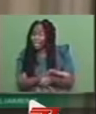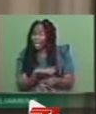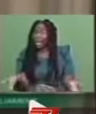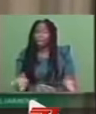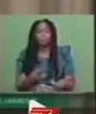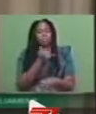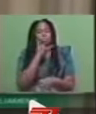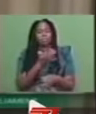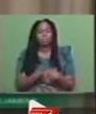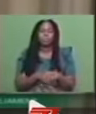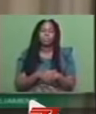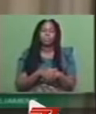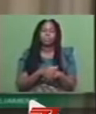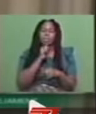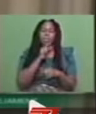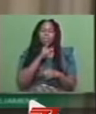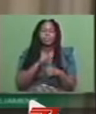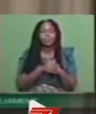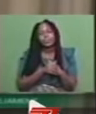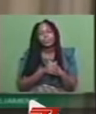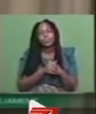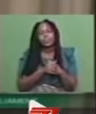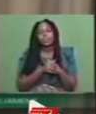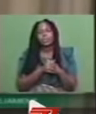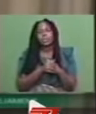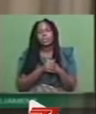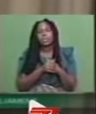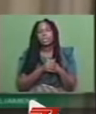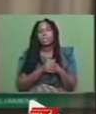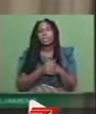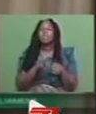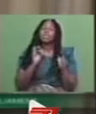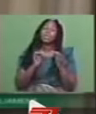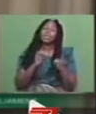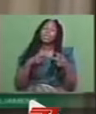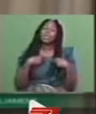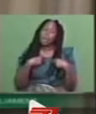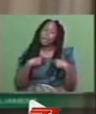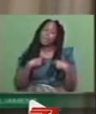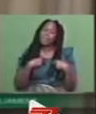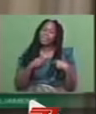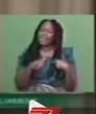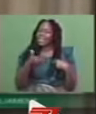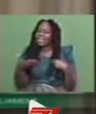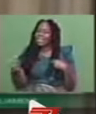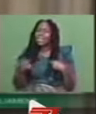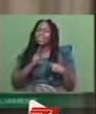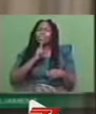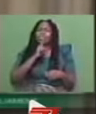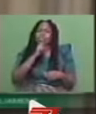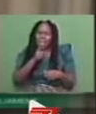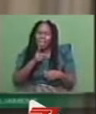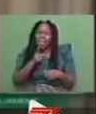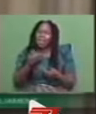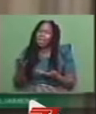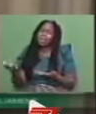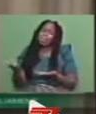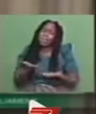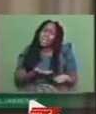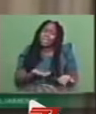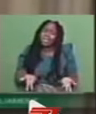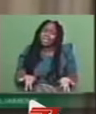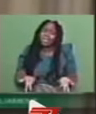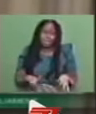source that we can give credibility to, bring it. Then we'll believe you. We'll just come and pull that out of a hat. 4% unemployment, when and